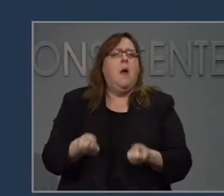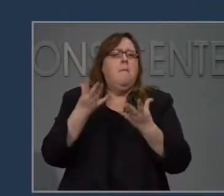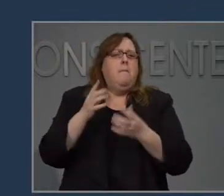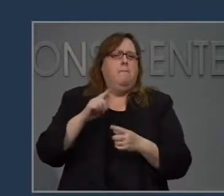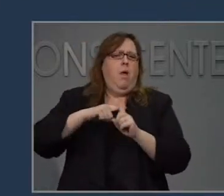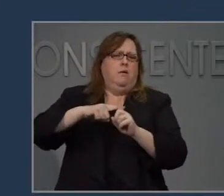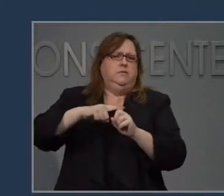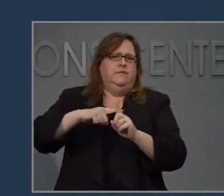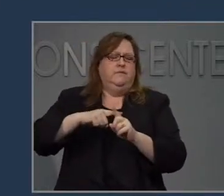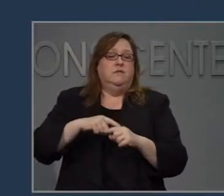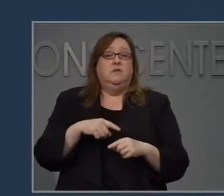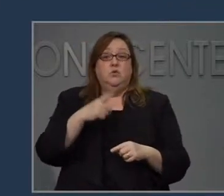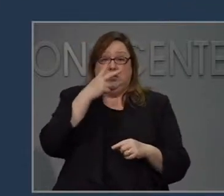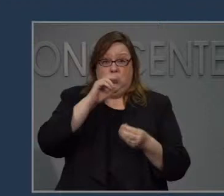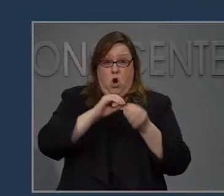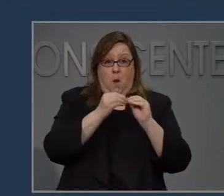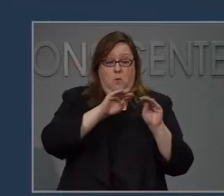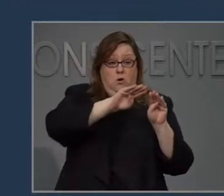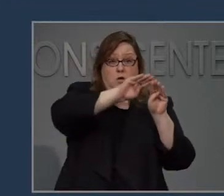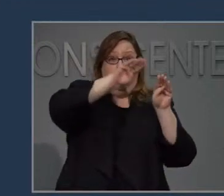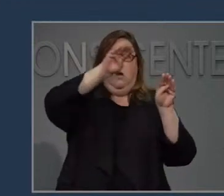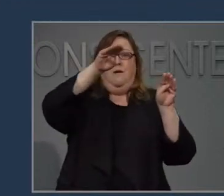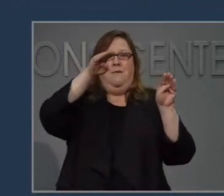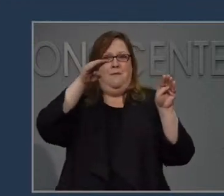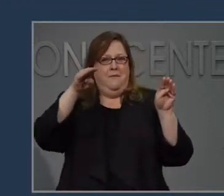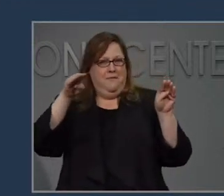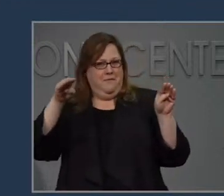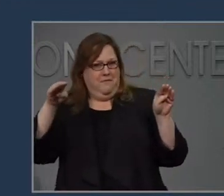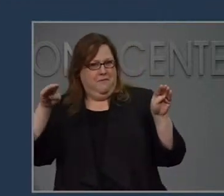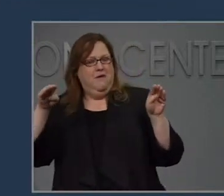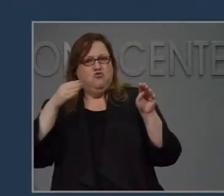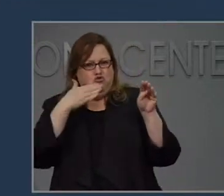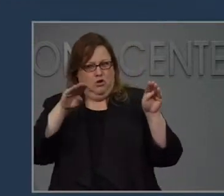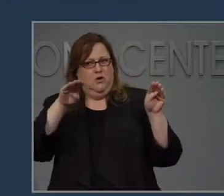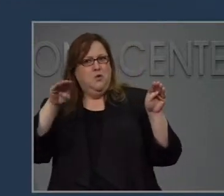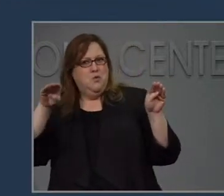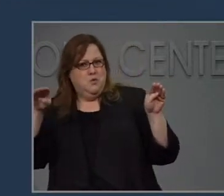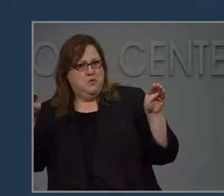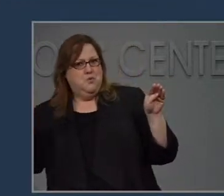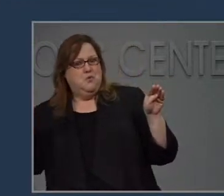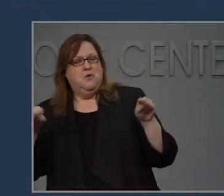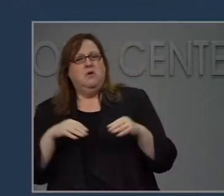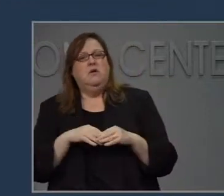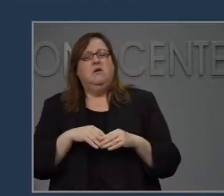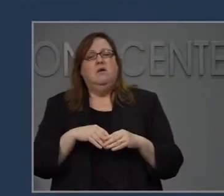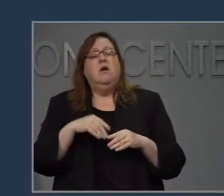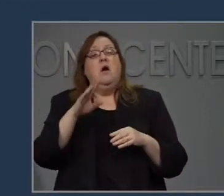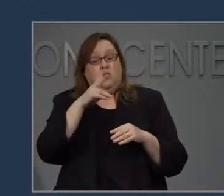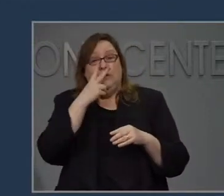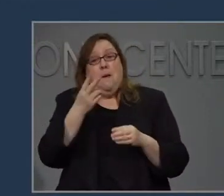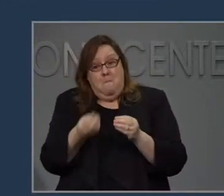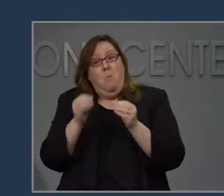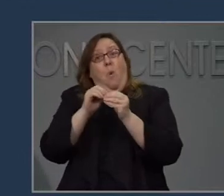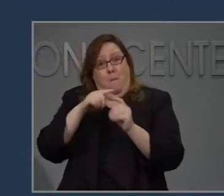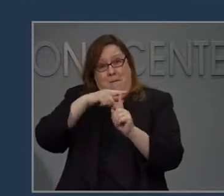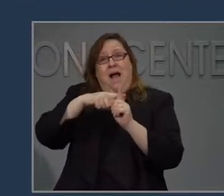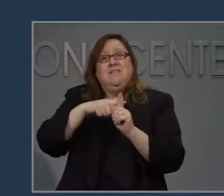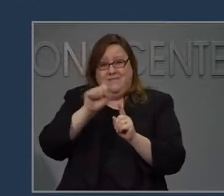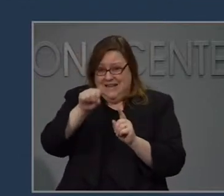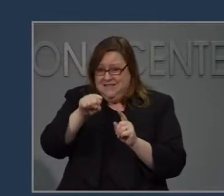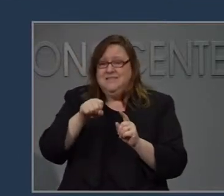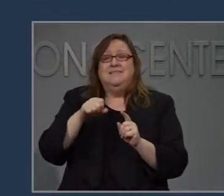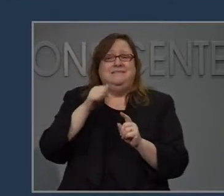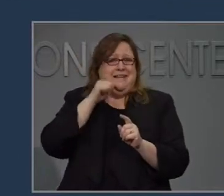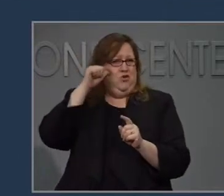it's going down and is now leveling. It's a good sign. So while we're seeing slightly more positive cases overall with